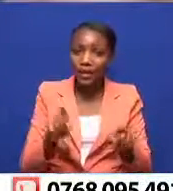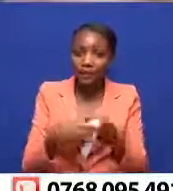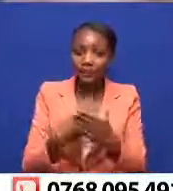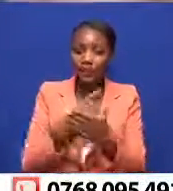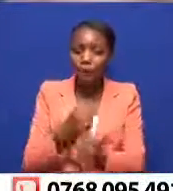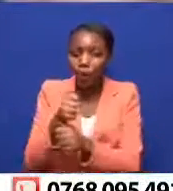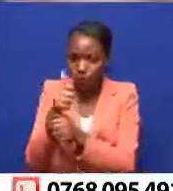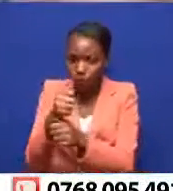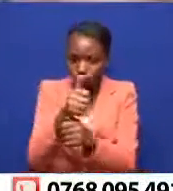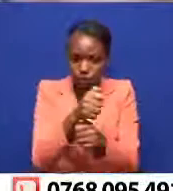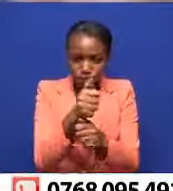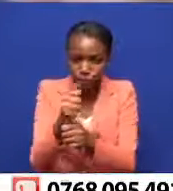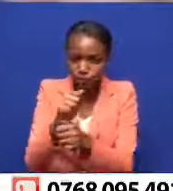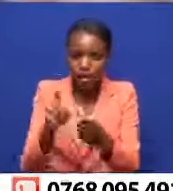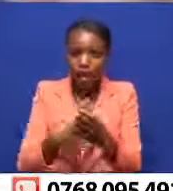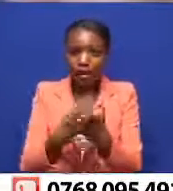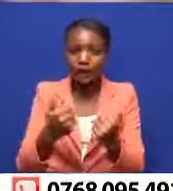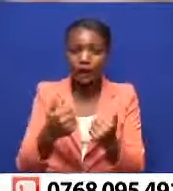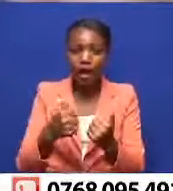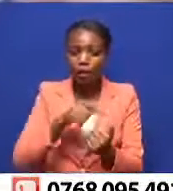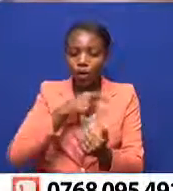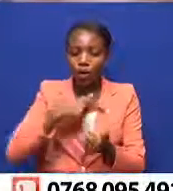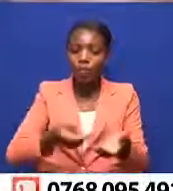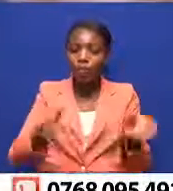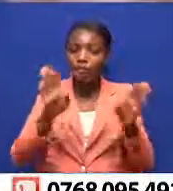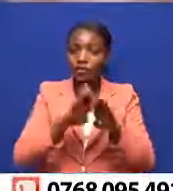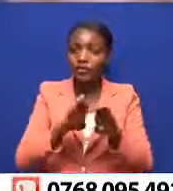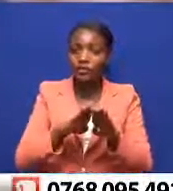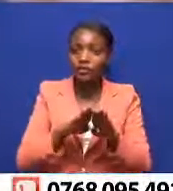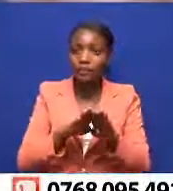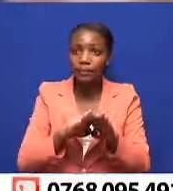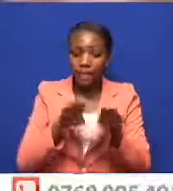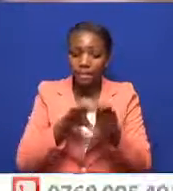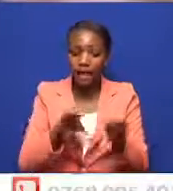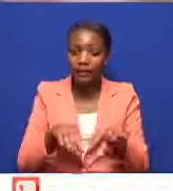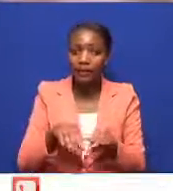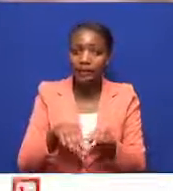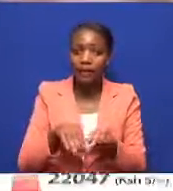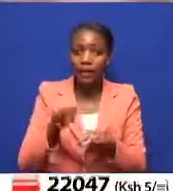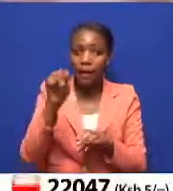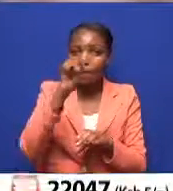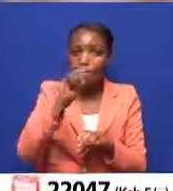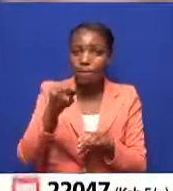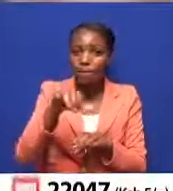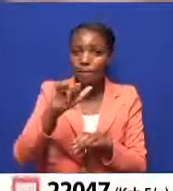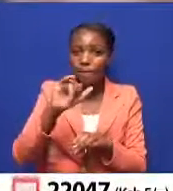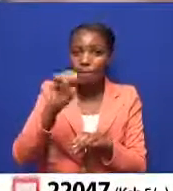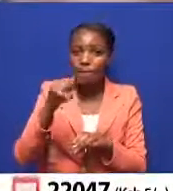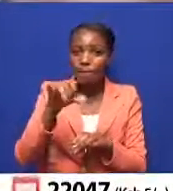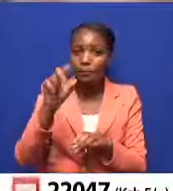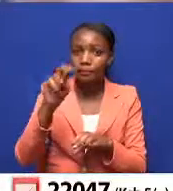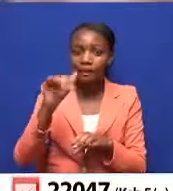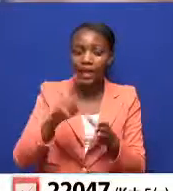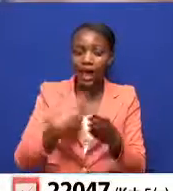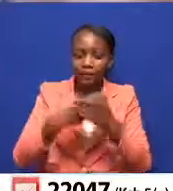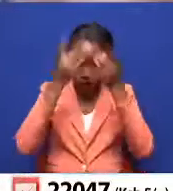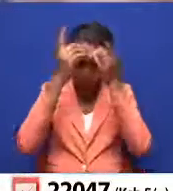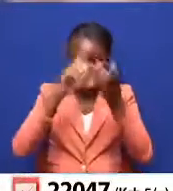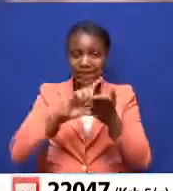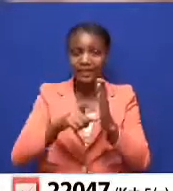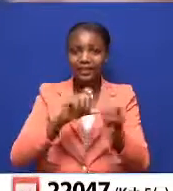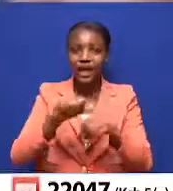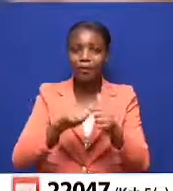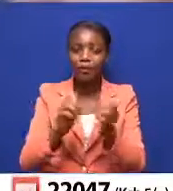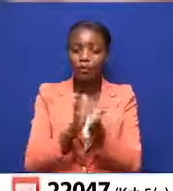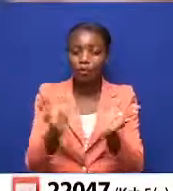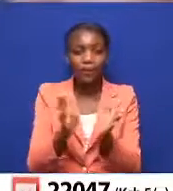and as we talk, we have closed Sokomjinga market for fumigation and will decide how it will be opened subsequently,